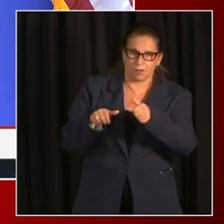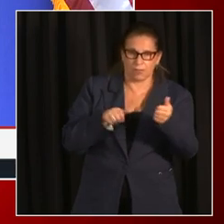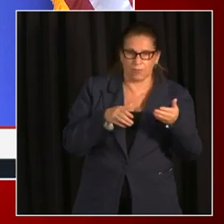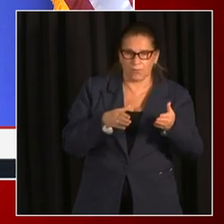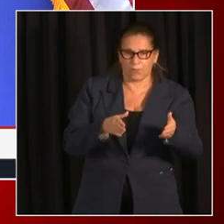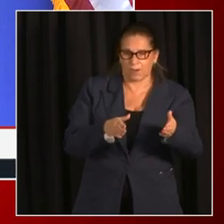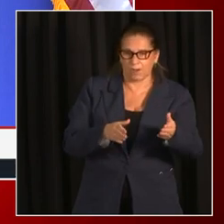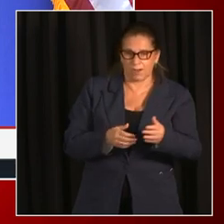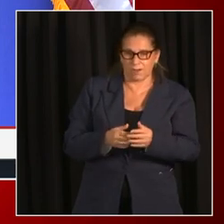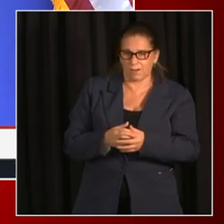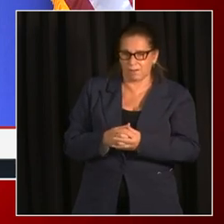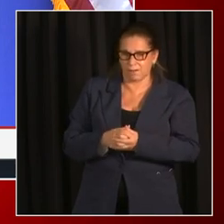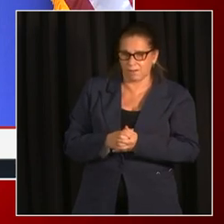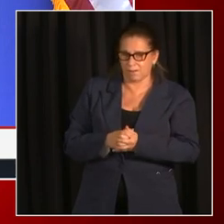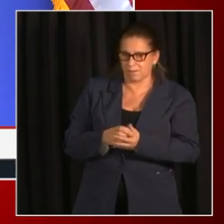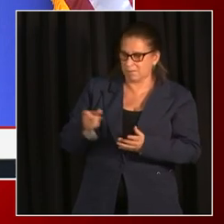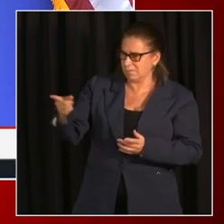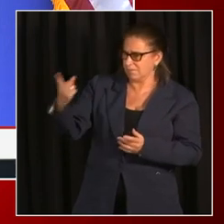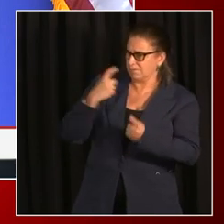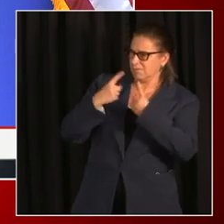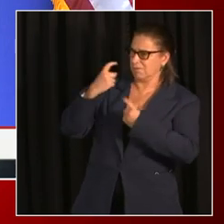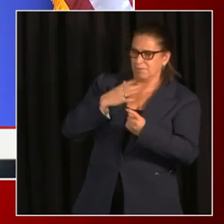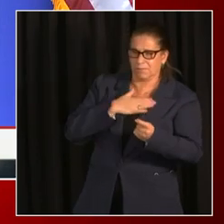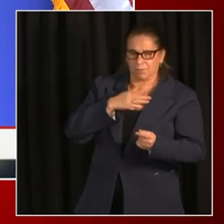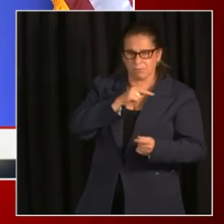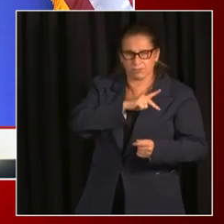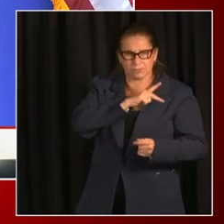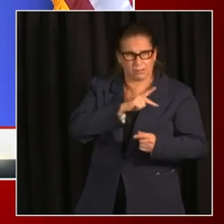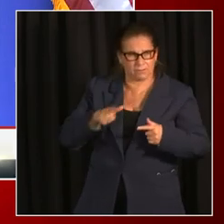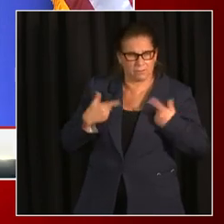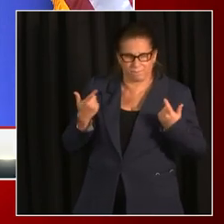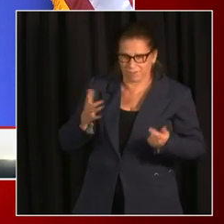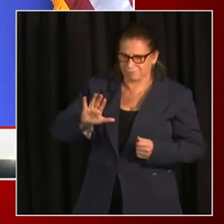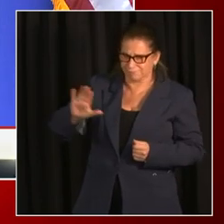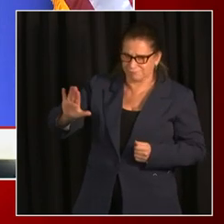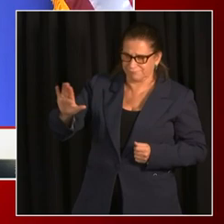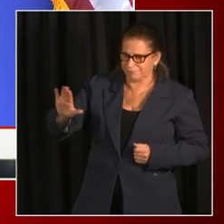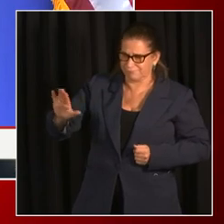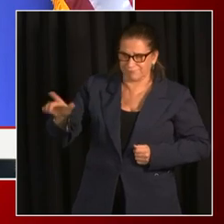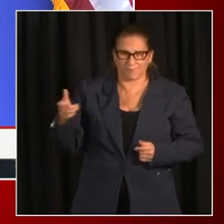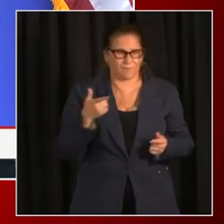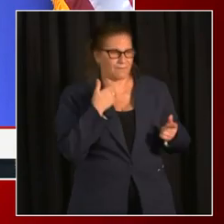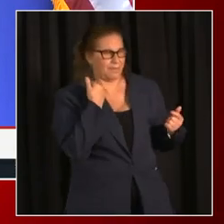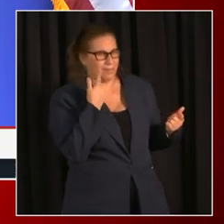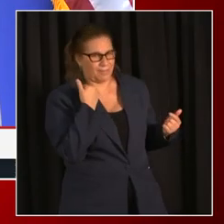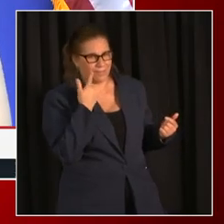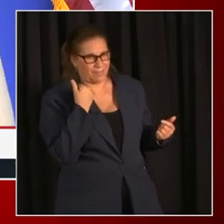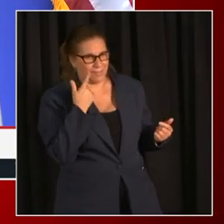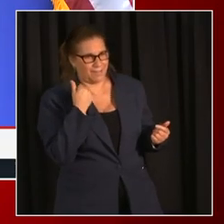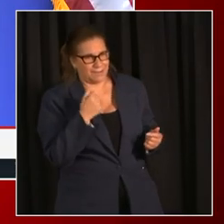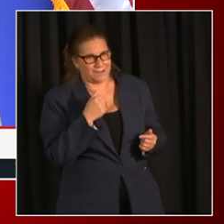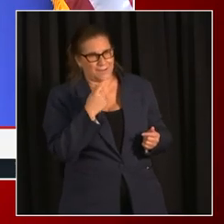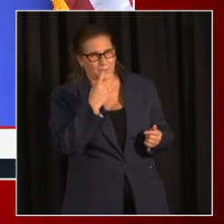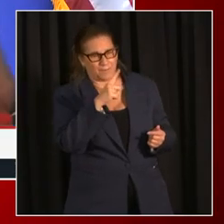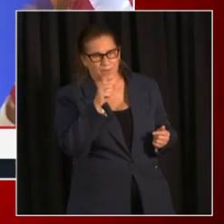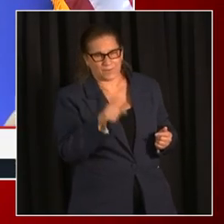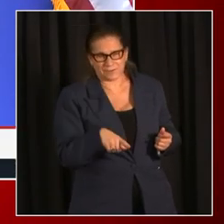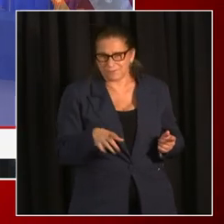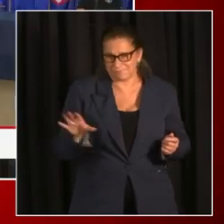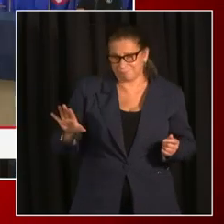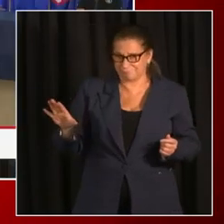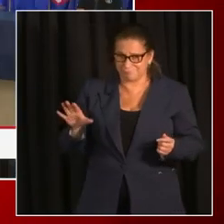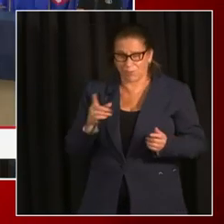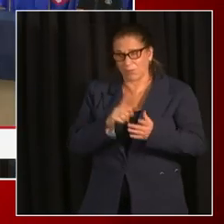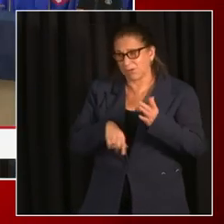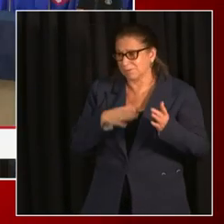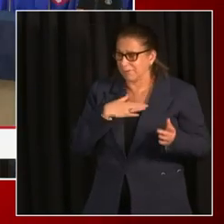that'll be the extent of questions about my personal behavior. Well, I did have another one. Because then I have to tell you what